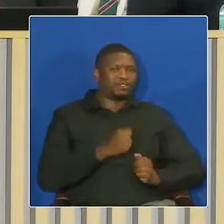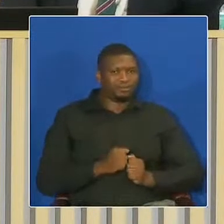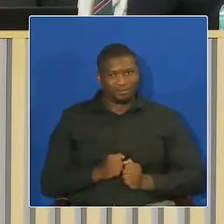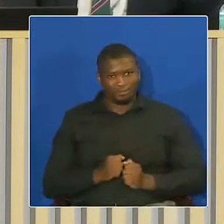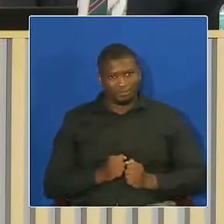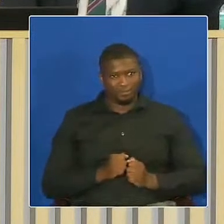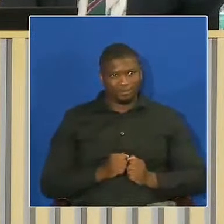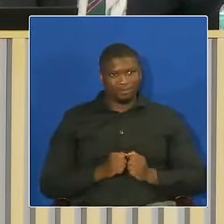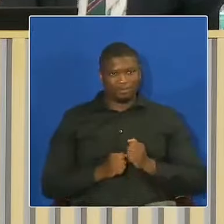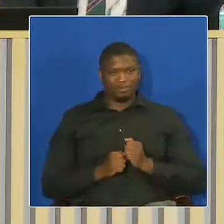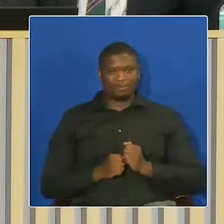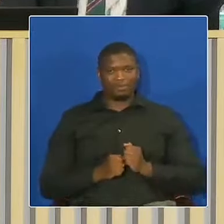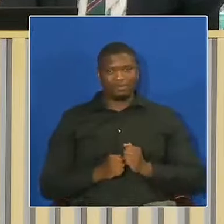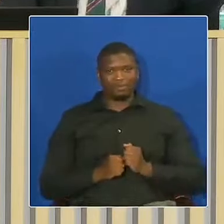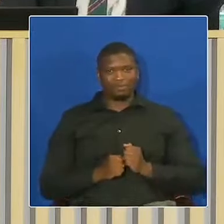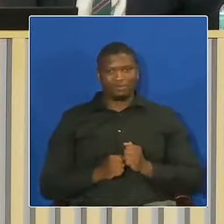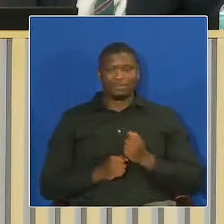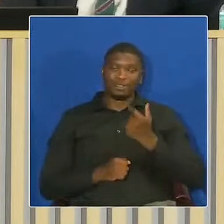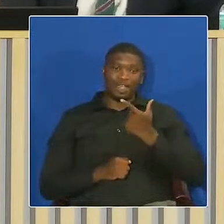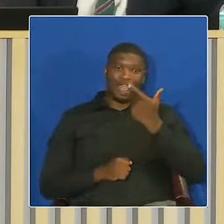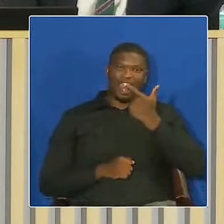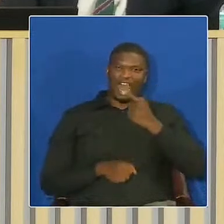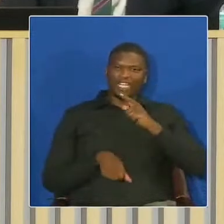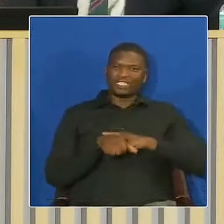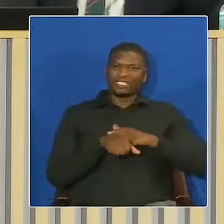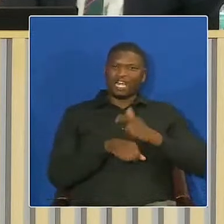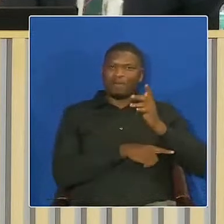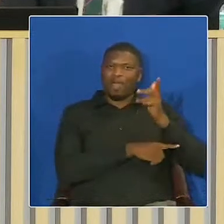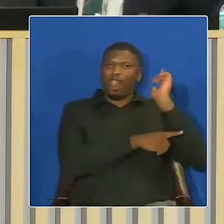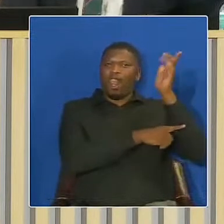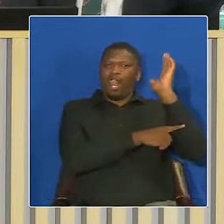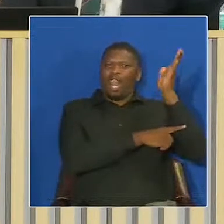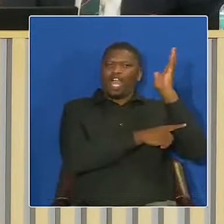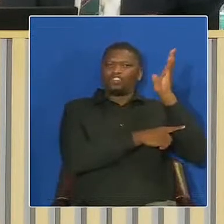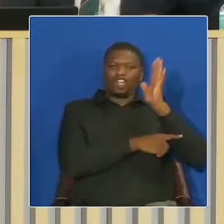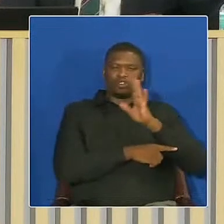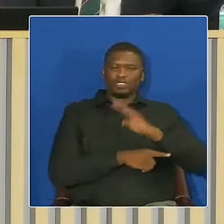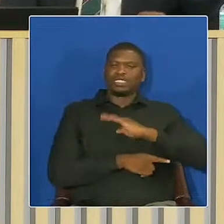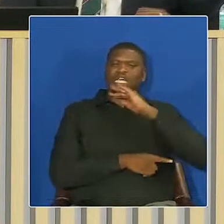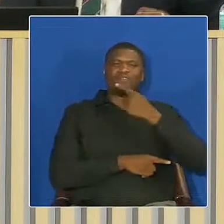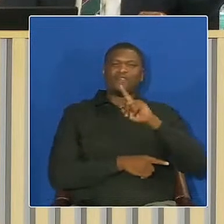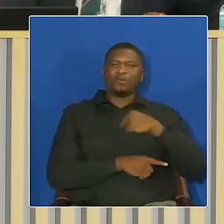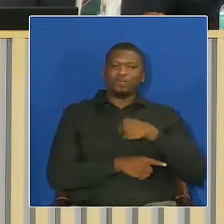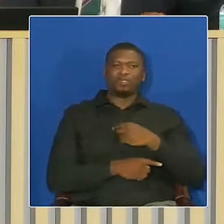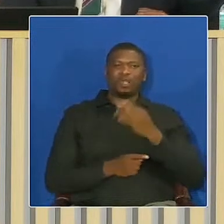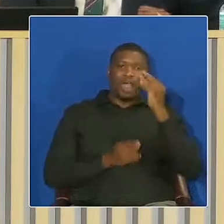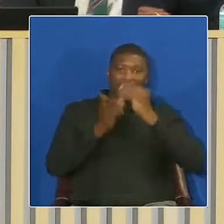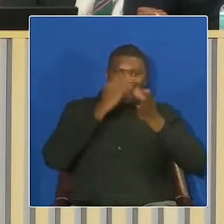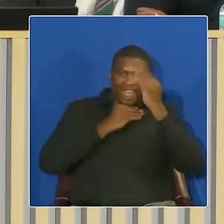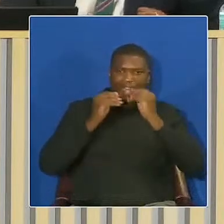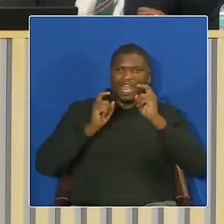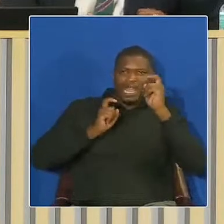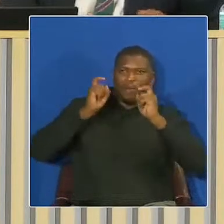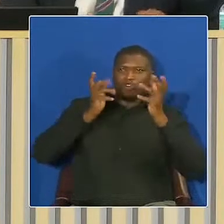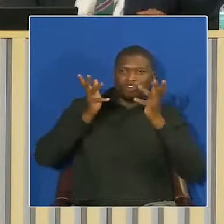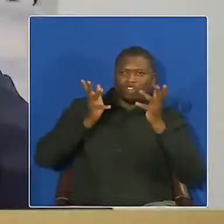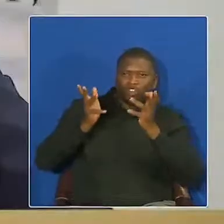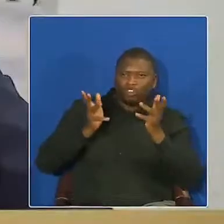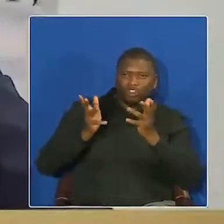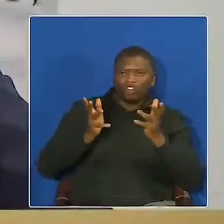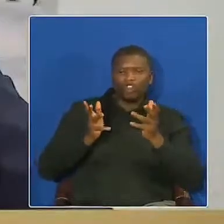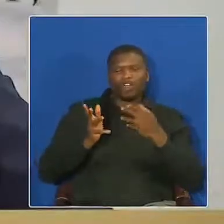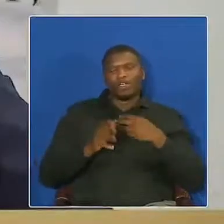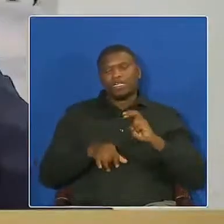The lunchtime lecture was not enough for me to be taken through the emoji class.